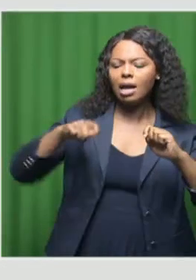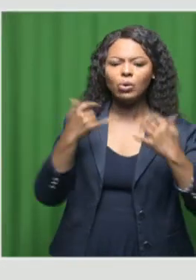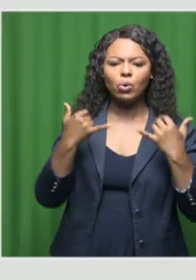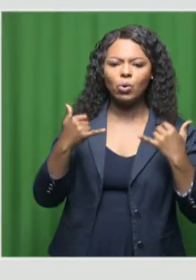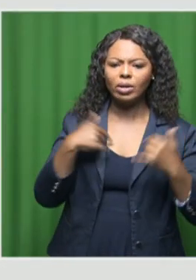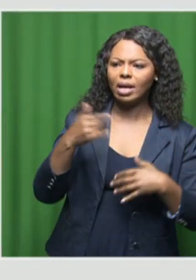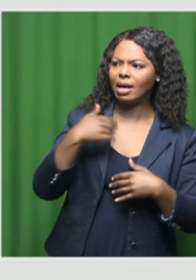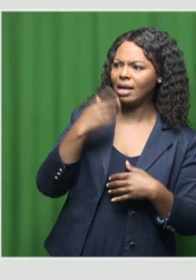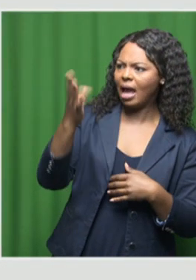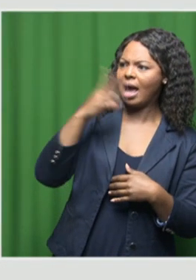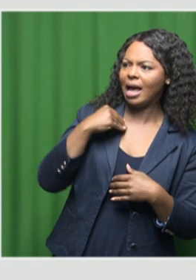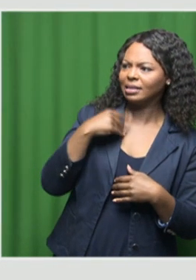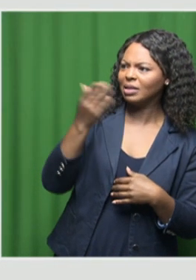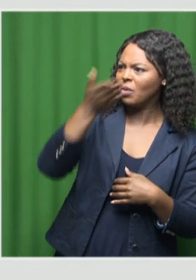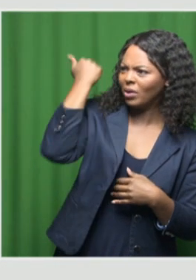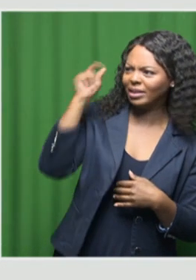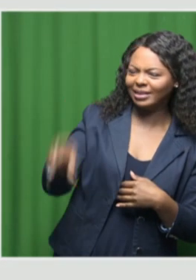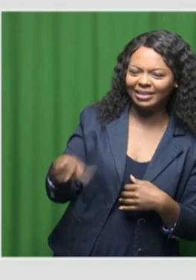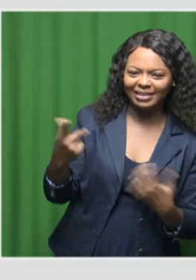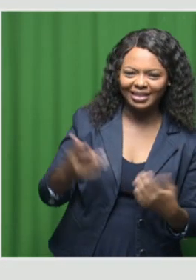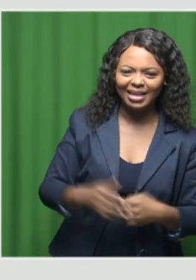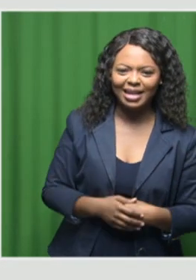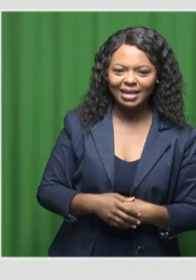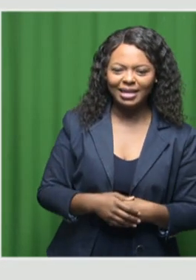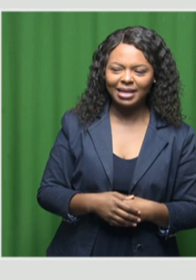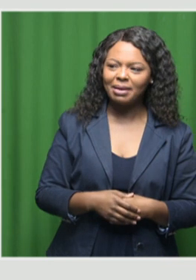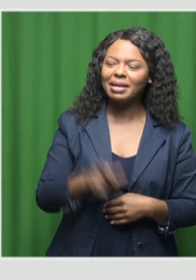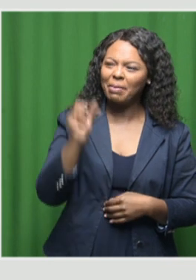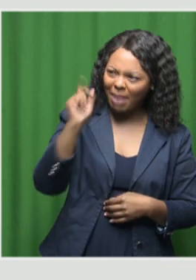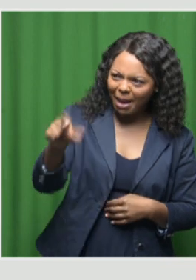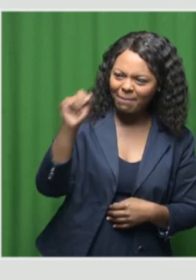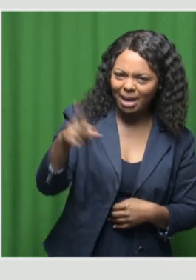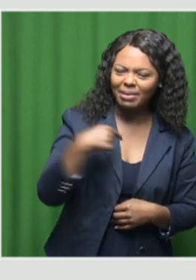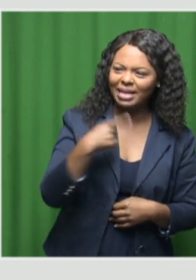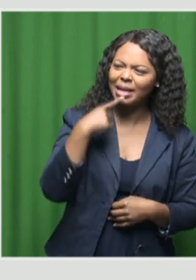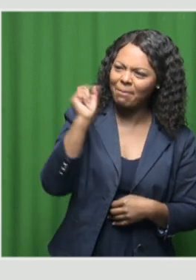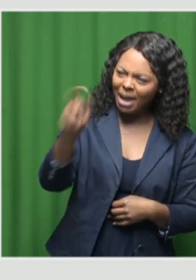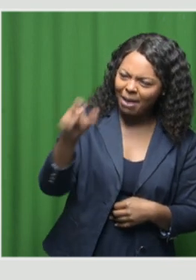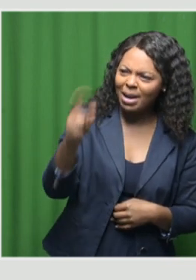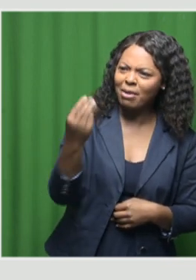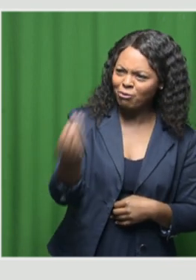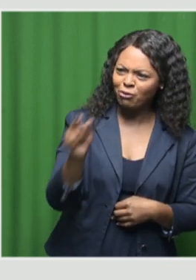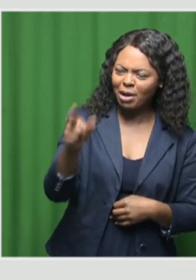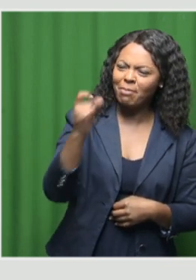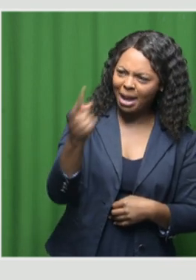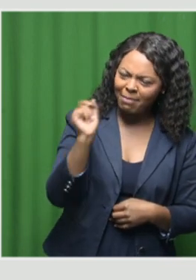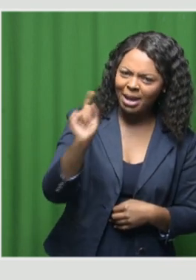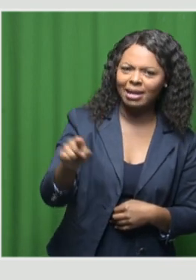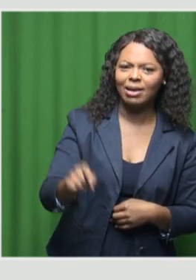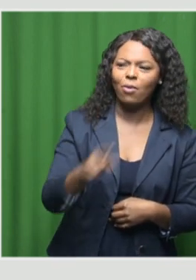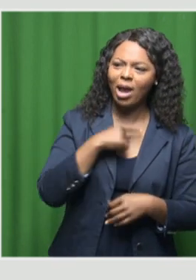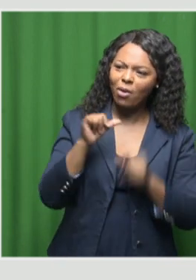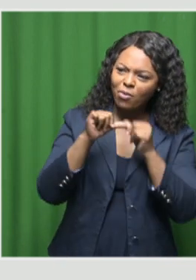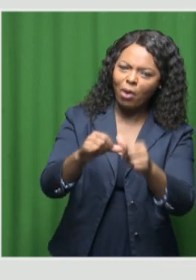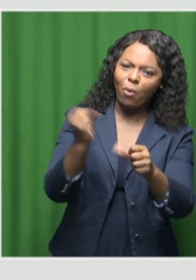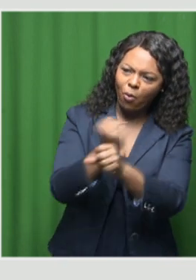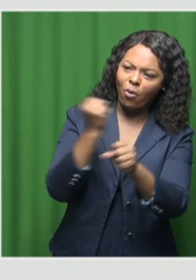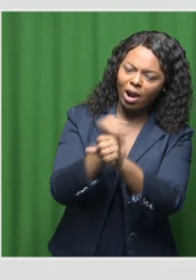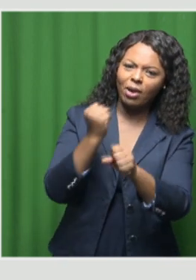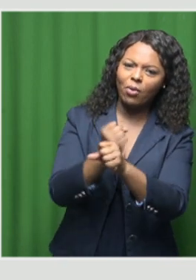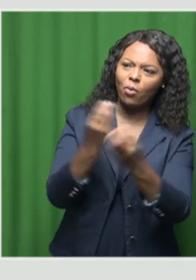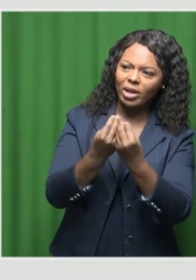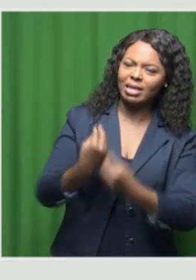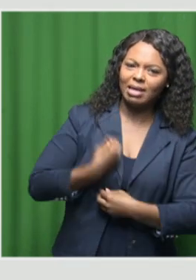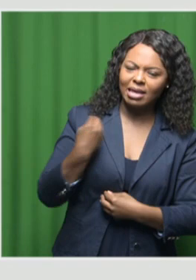can see." And I said, "That's it, my darling," because the continuum of his work with the young